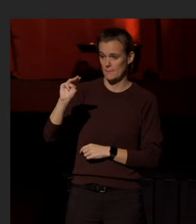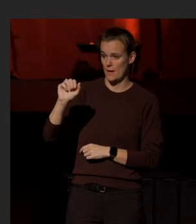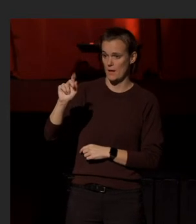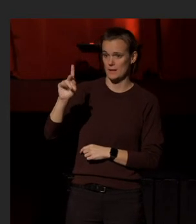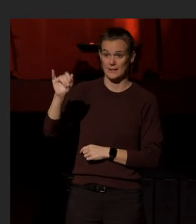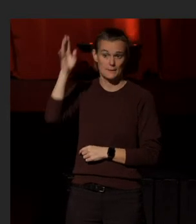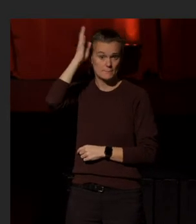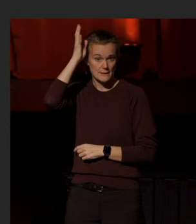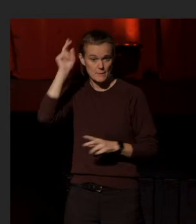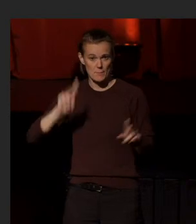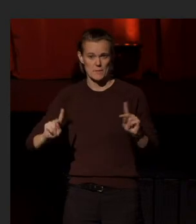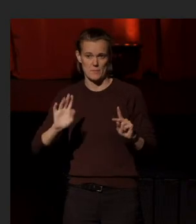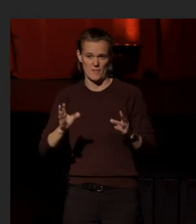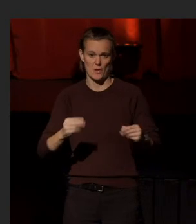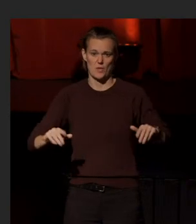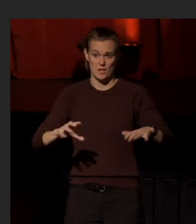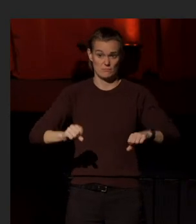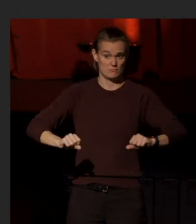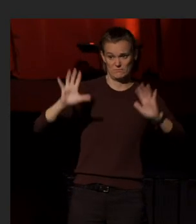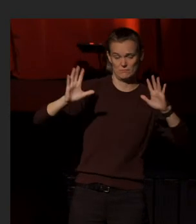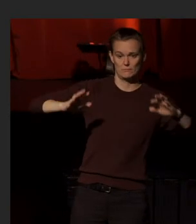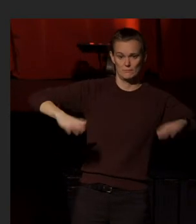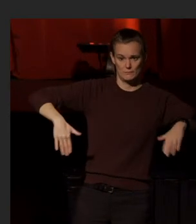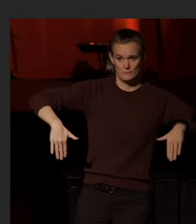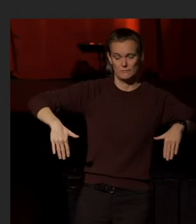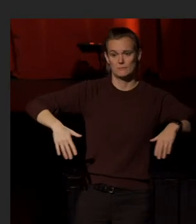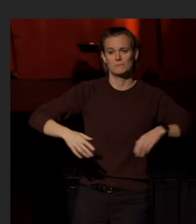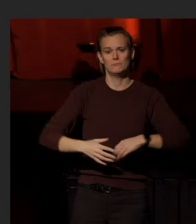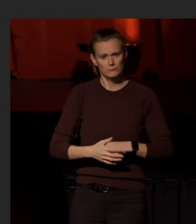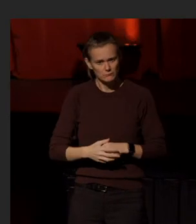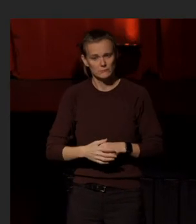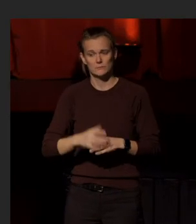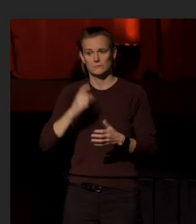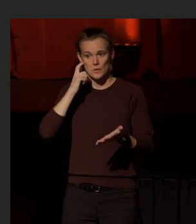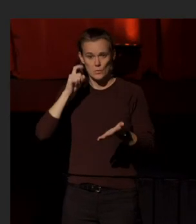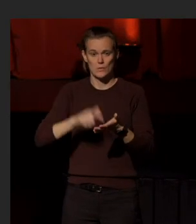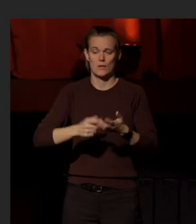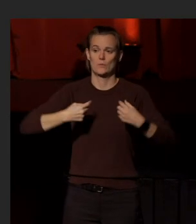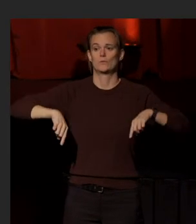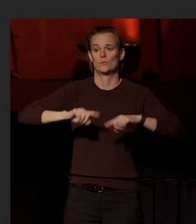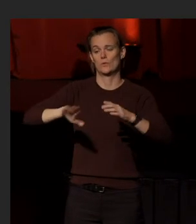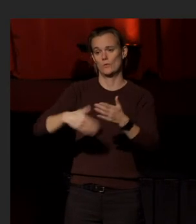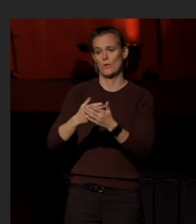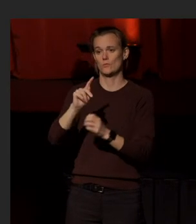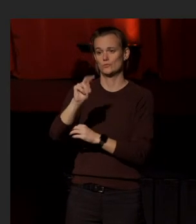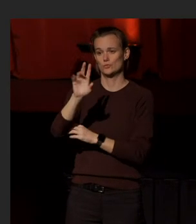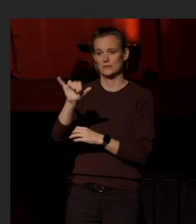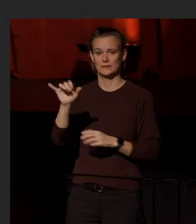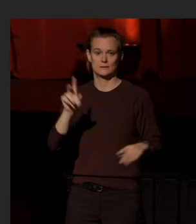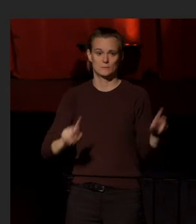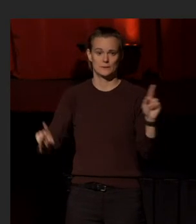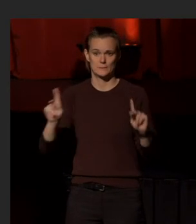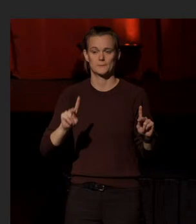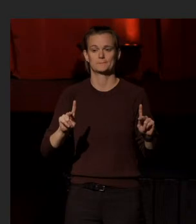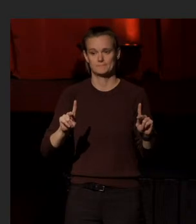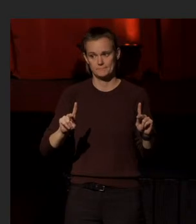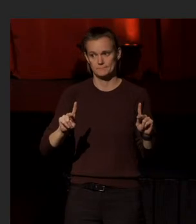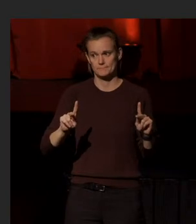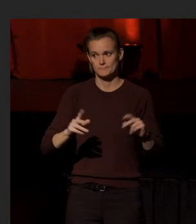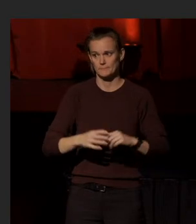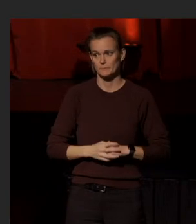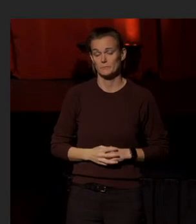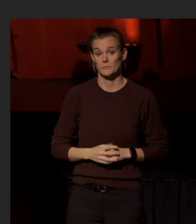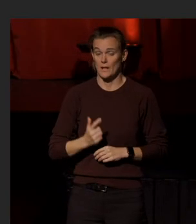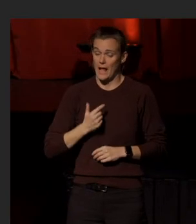Mi'kmaq. It is critical that we remember and acknowledge that we are all treaty people. I'm also grateful to be a guest on